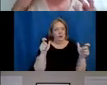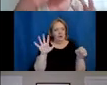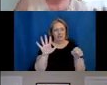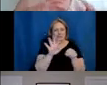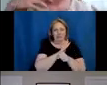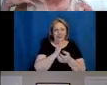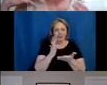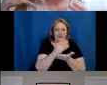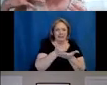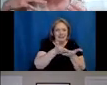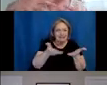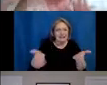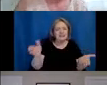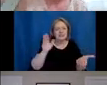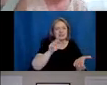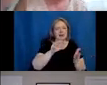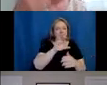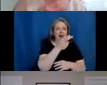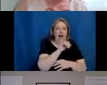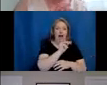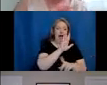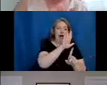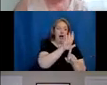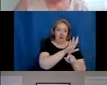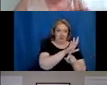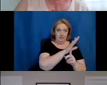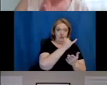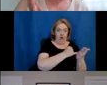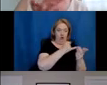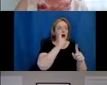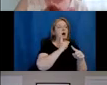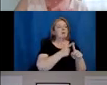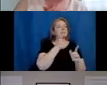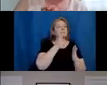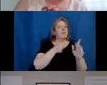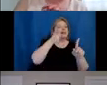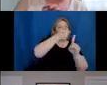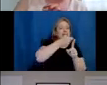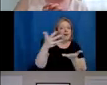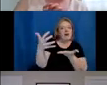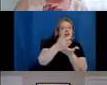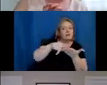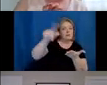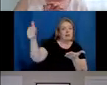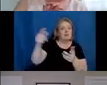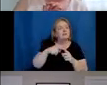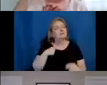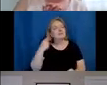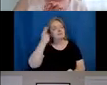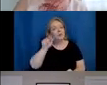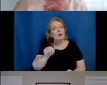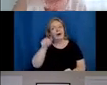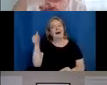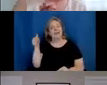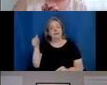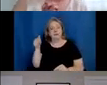of Chaim's work and of works that he collected. But I'm curious, where are some other places that folks can